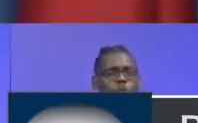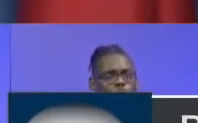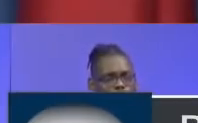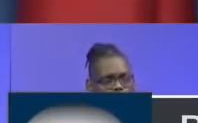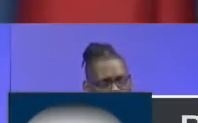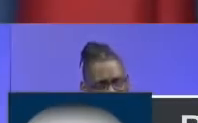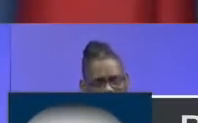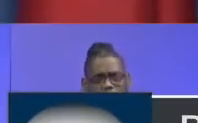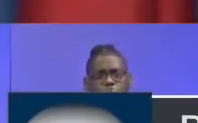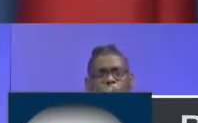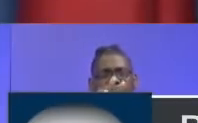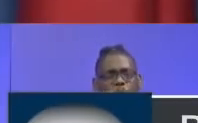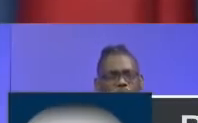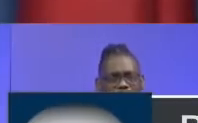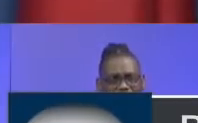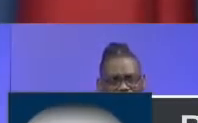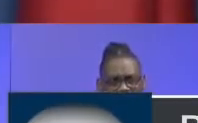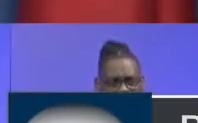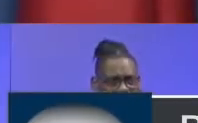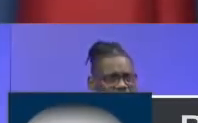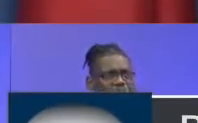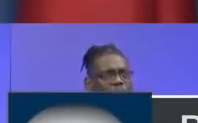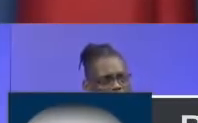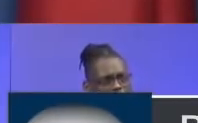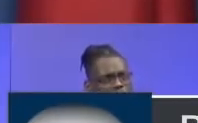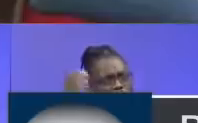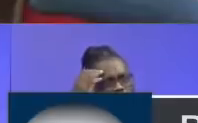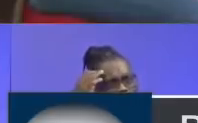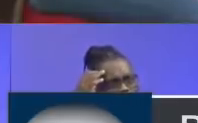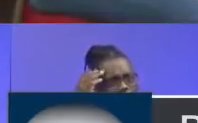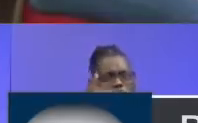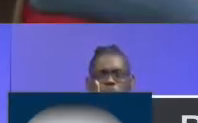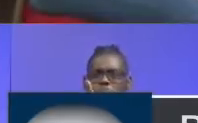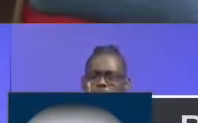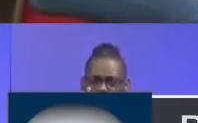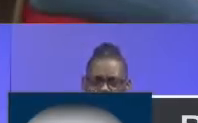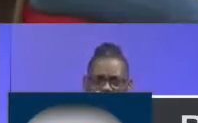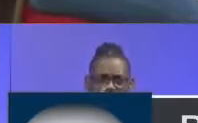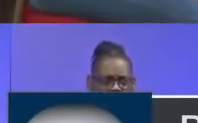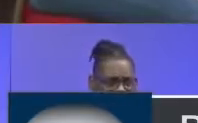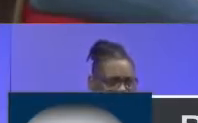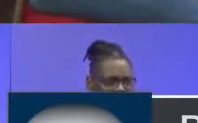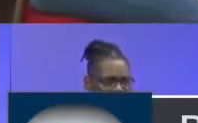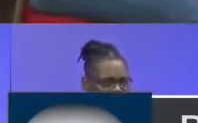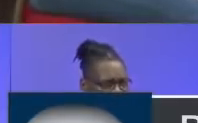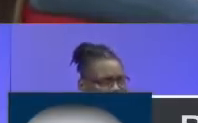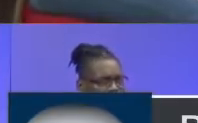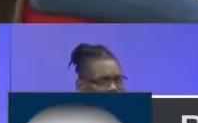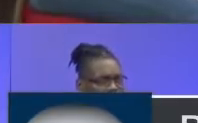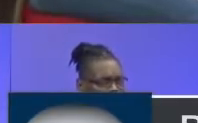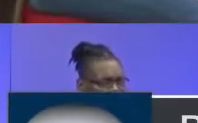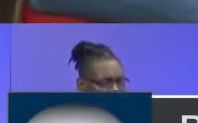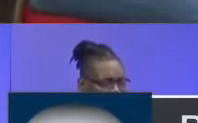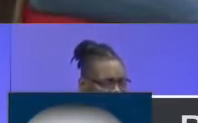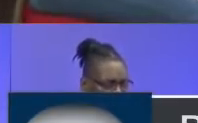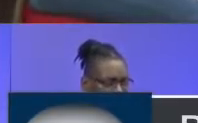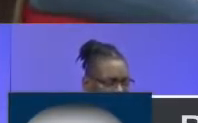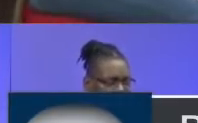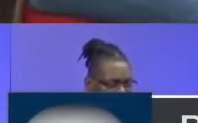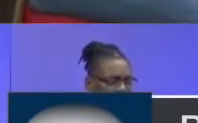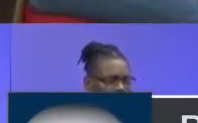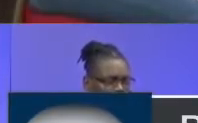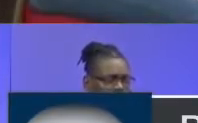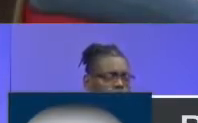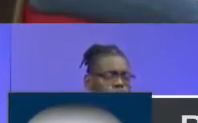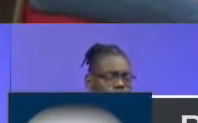said, who's essential and who's not. Thank you. Prime Minister, in terms of the reopening of the beaches, did